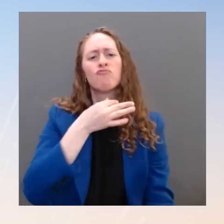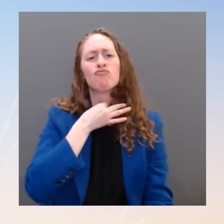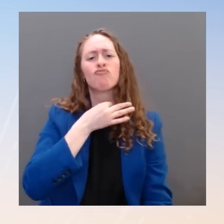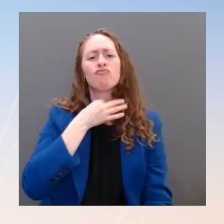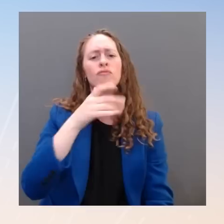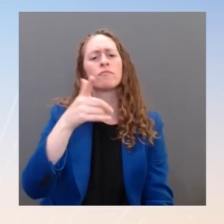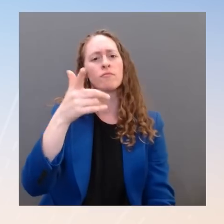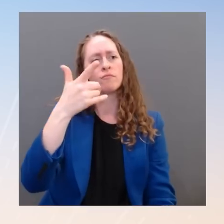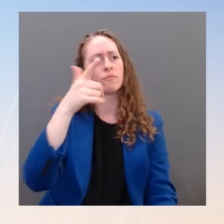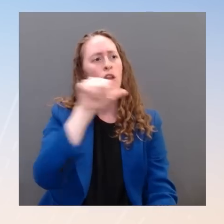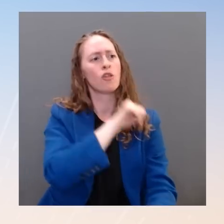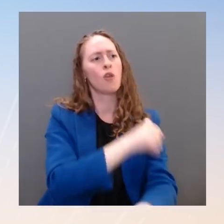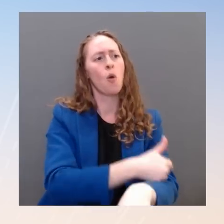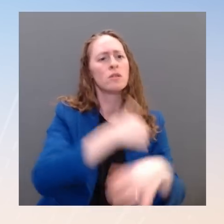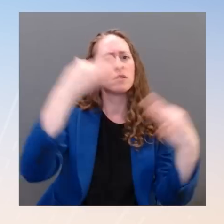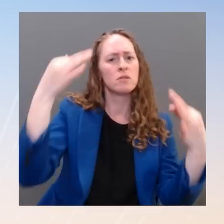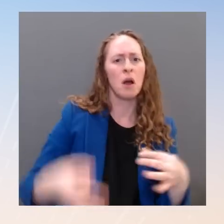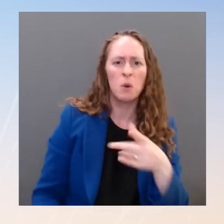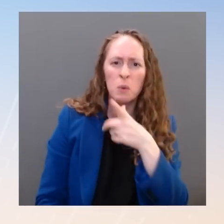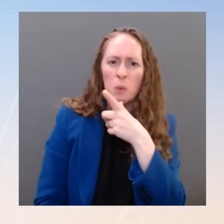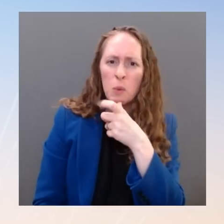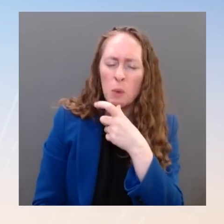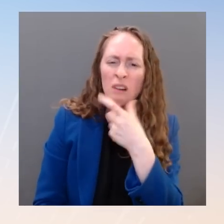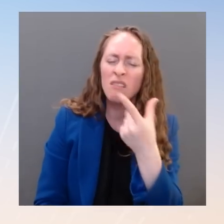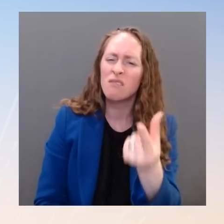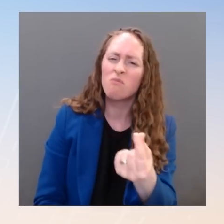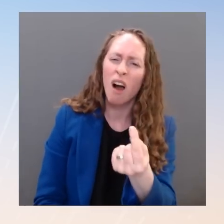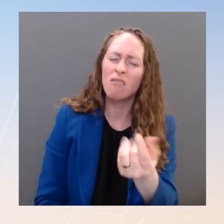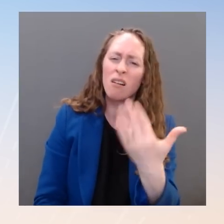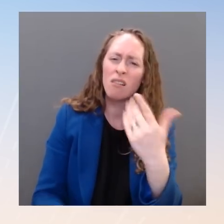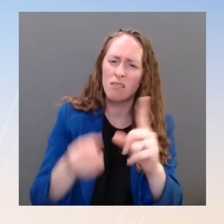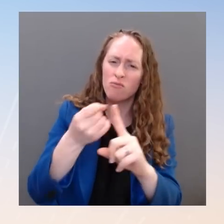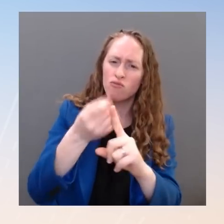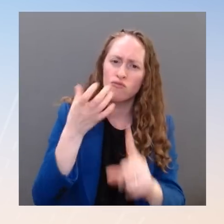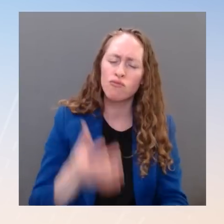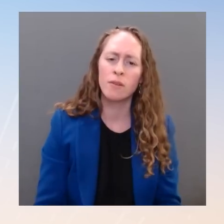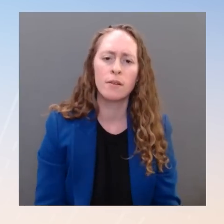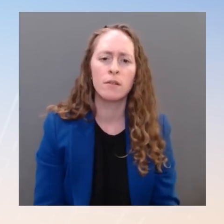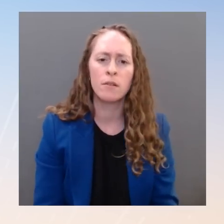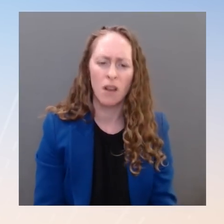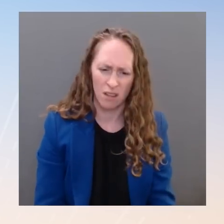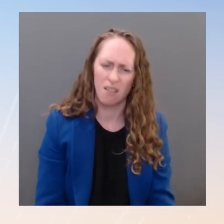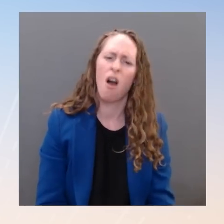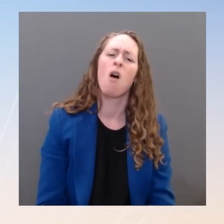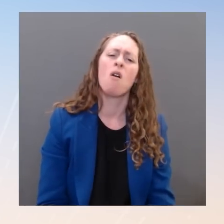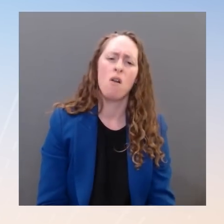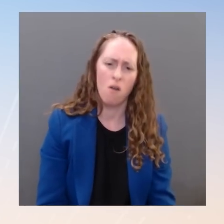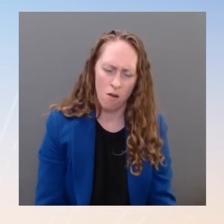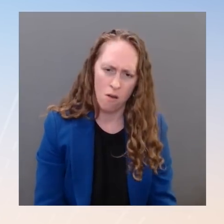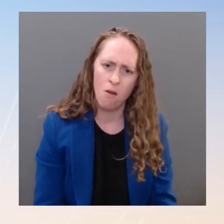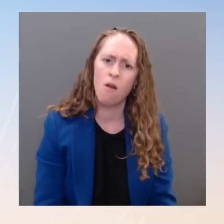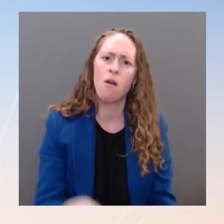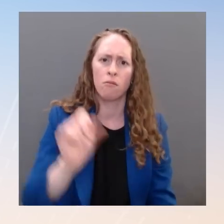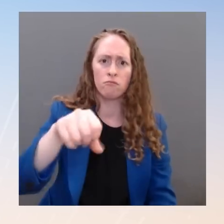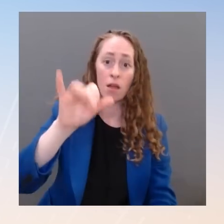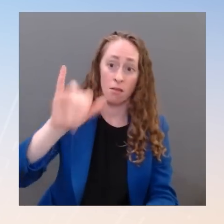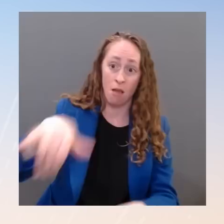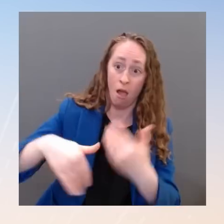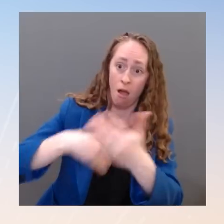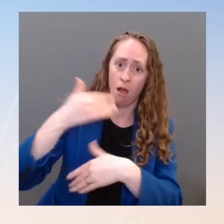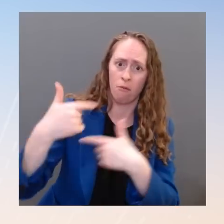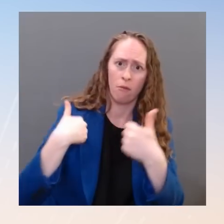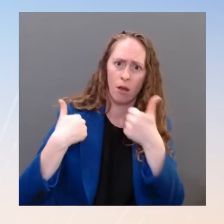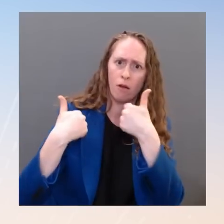haven't dug into this exactly. I mean, we, of course, support this effort, but let me see if I can get more specifics. We know that there has been a range of